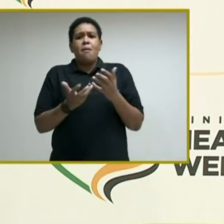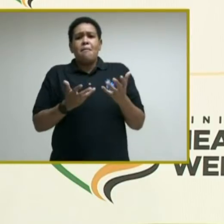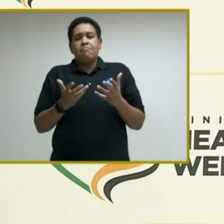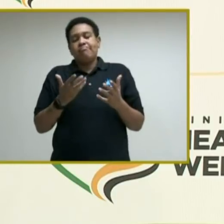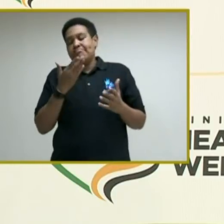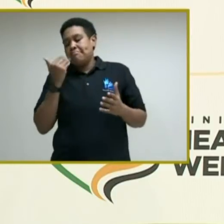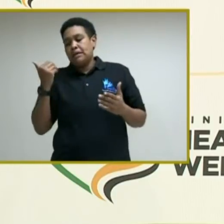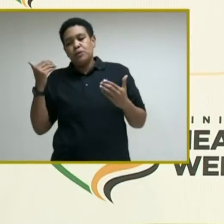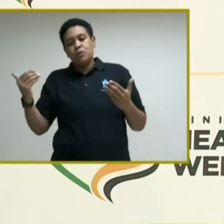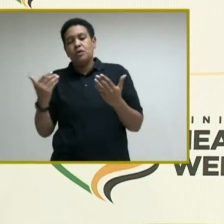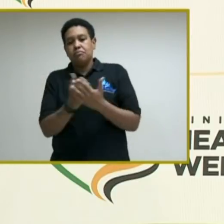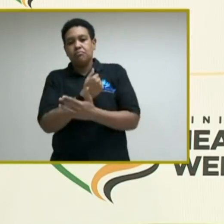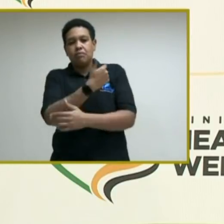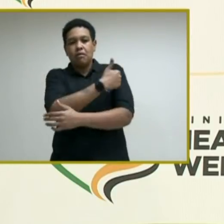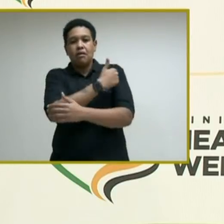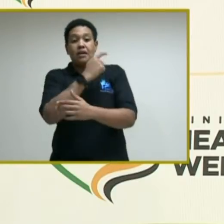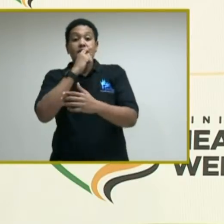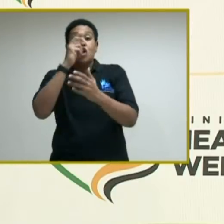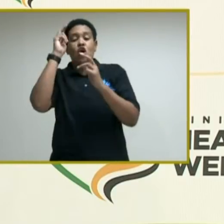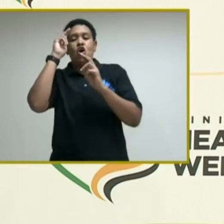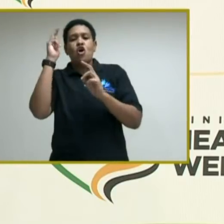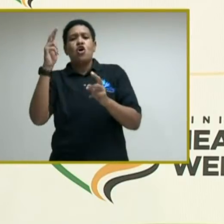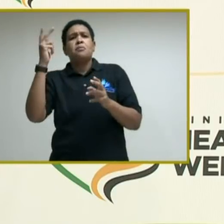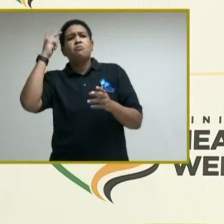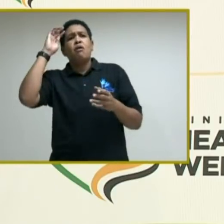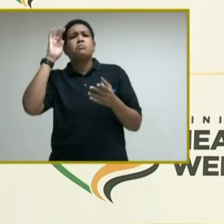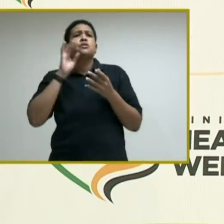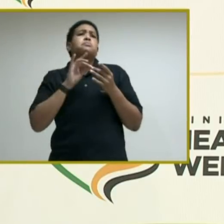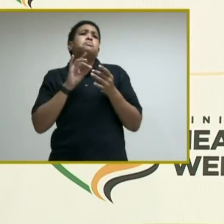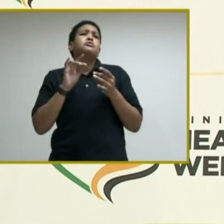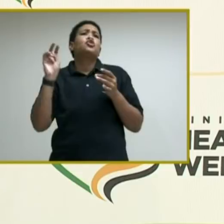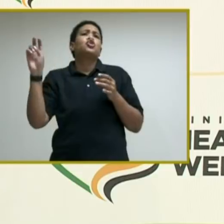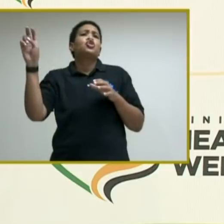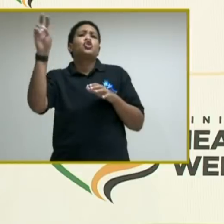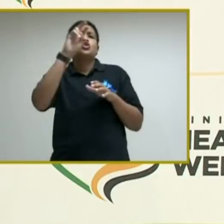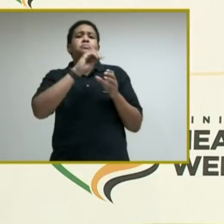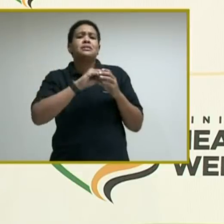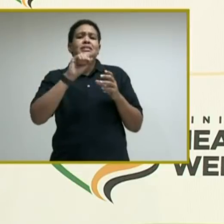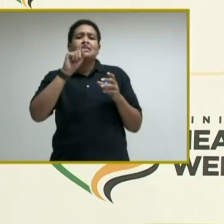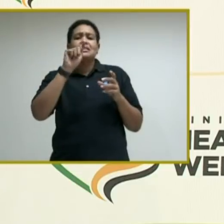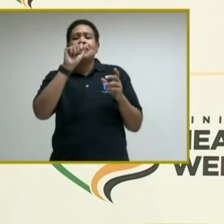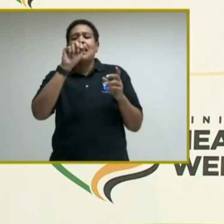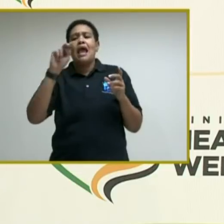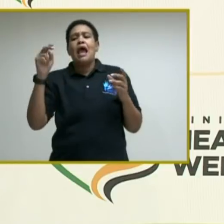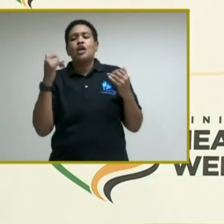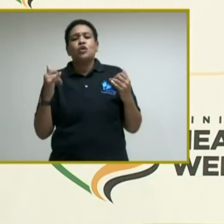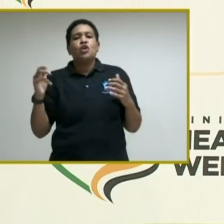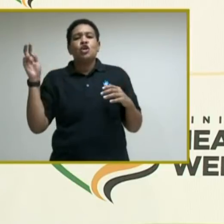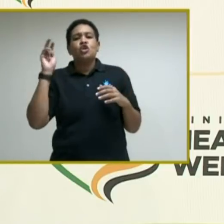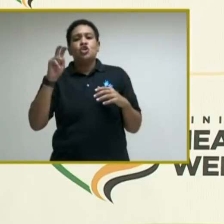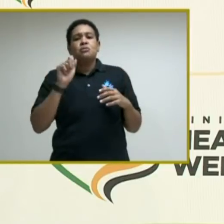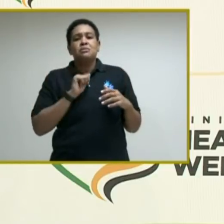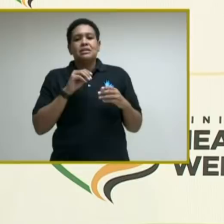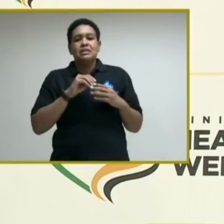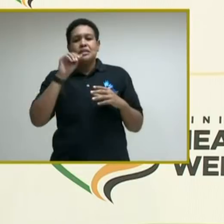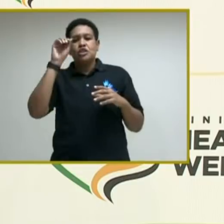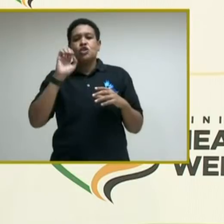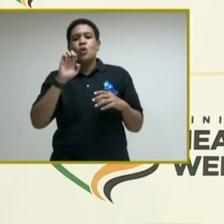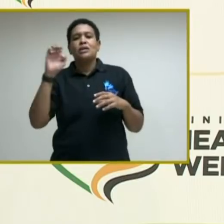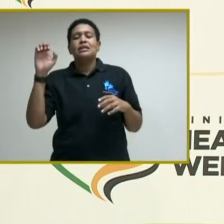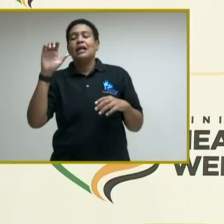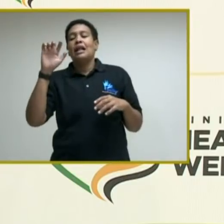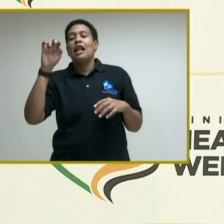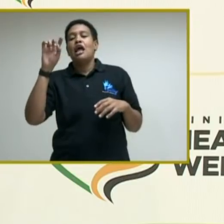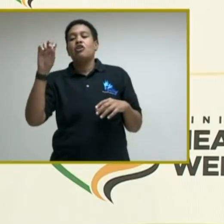face. The Honourable Prime Minister has been speaking. He's out in the field. He was in St. Ann today. I was in Southeast